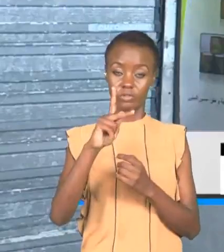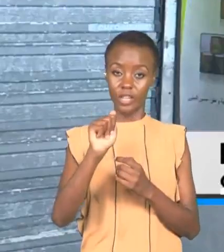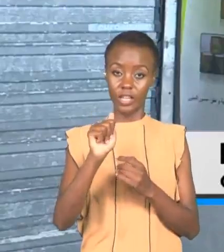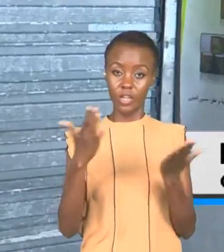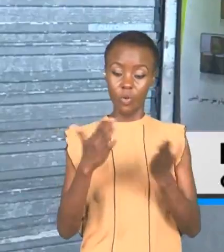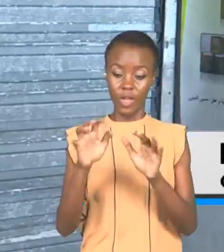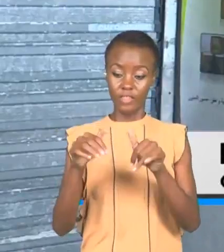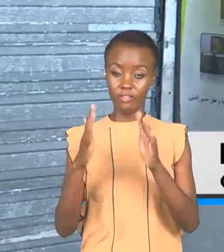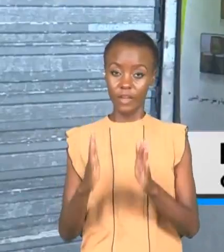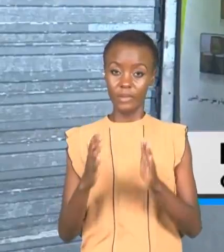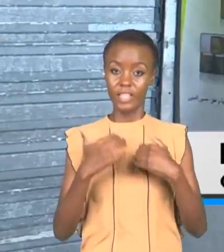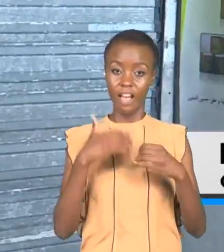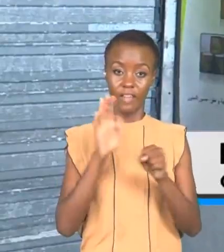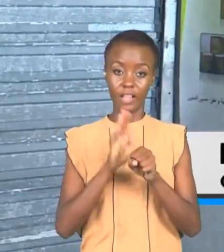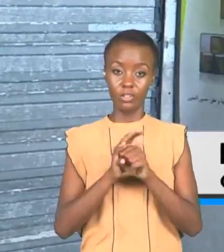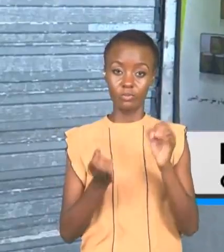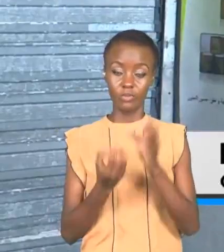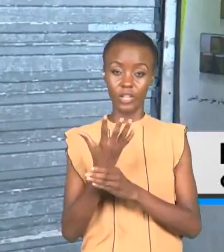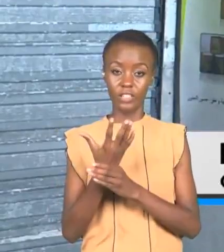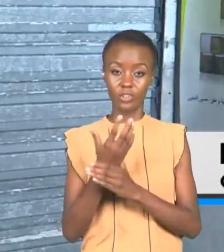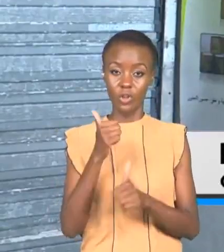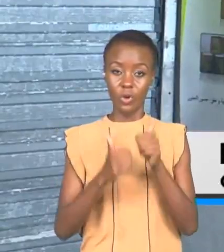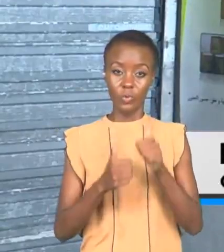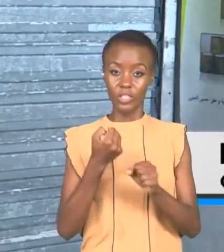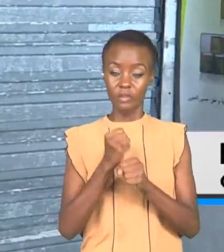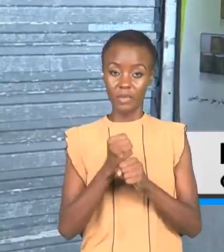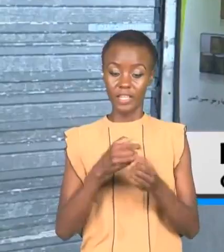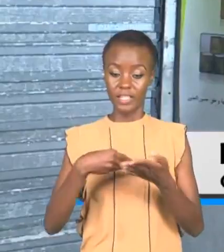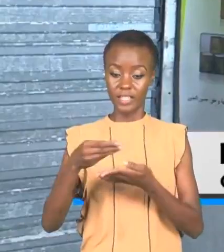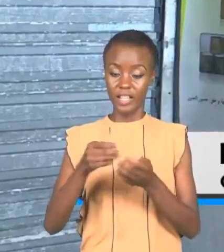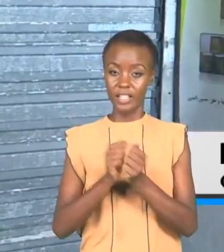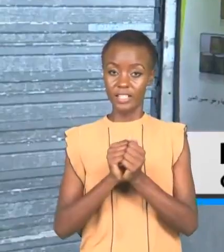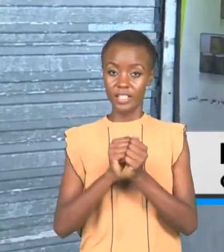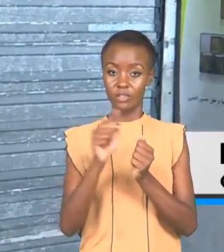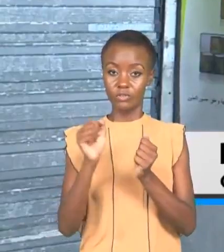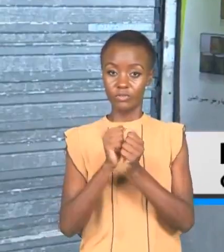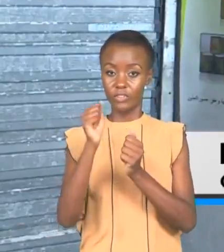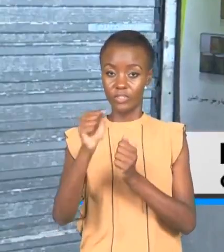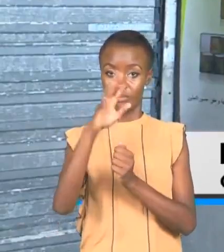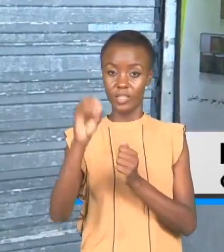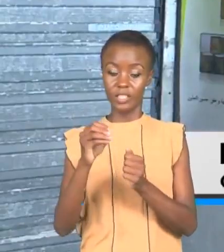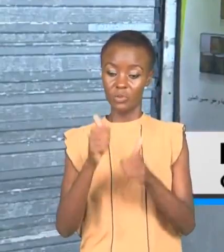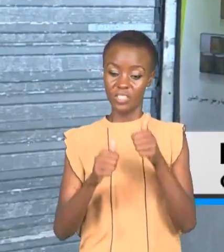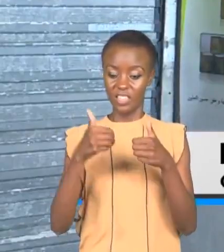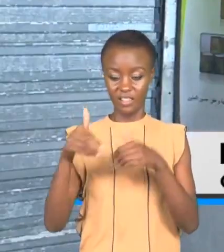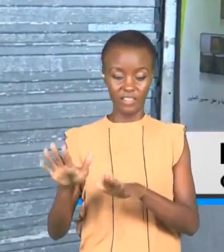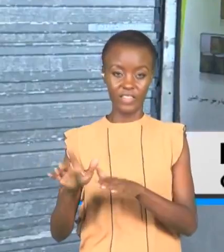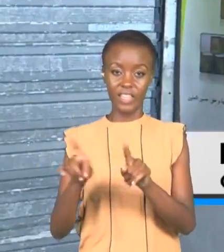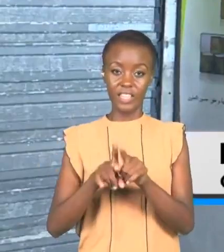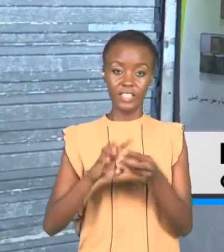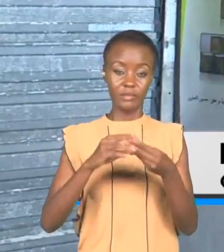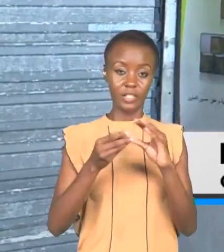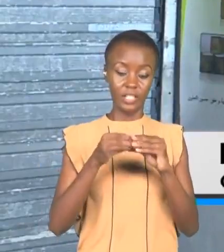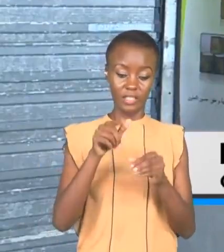the farmers have a surplus of production. They manage to sell 10 to 15% and the rest goes to waste. So we decided to create